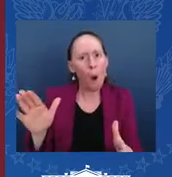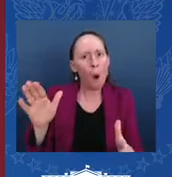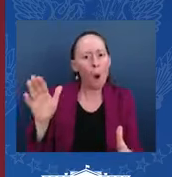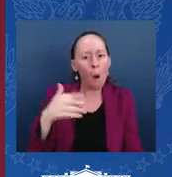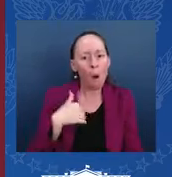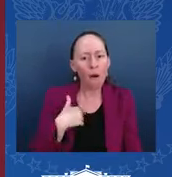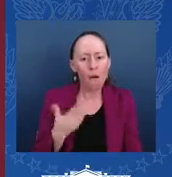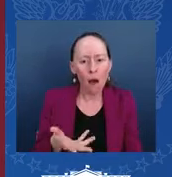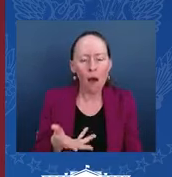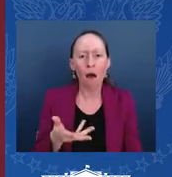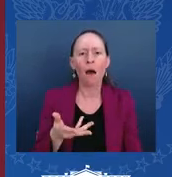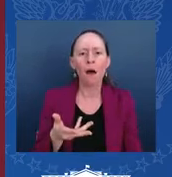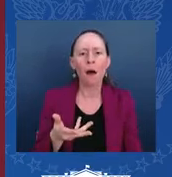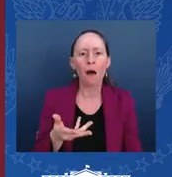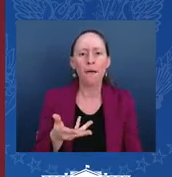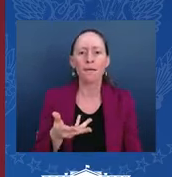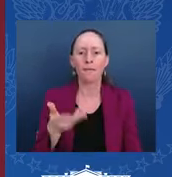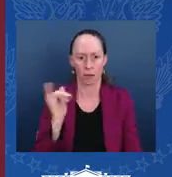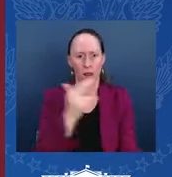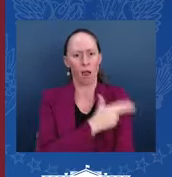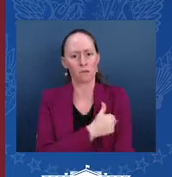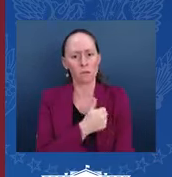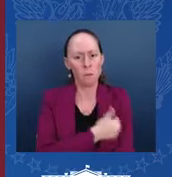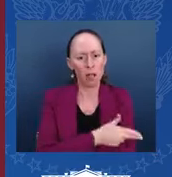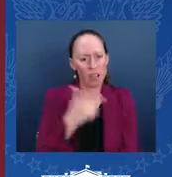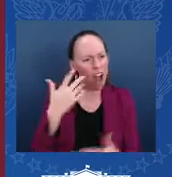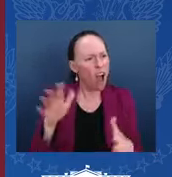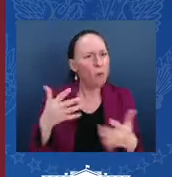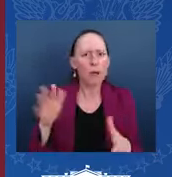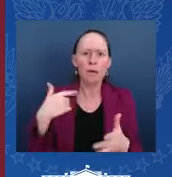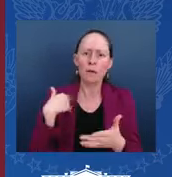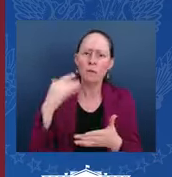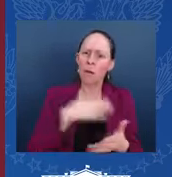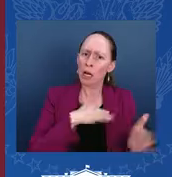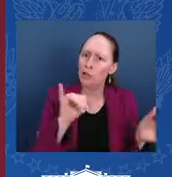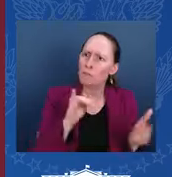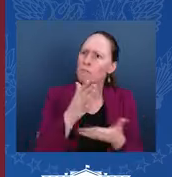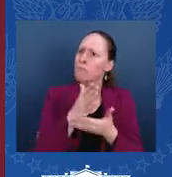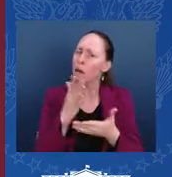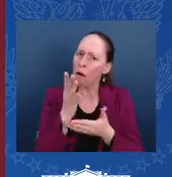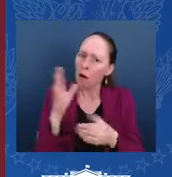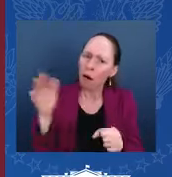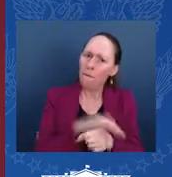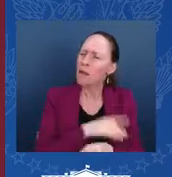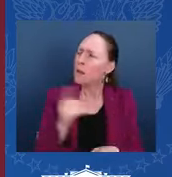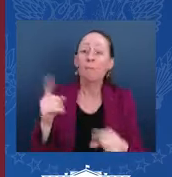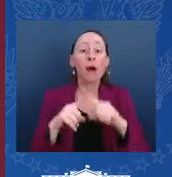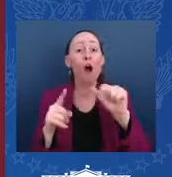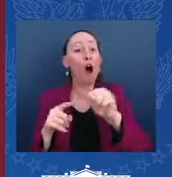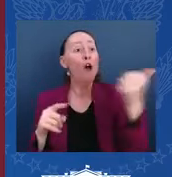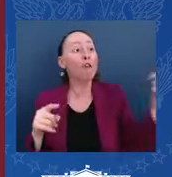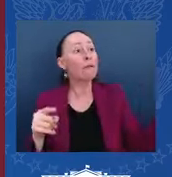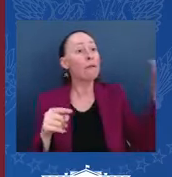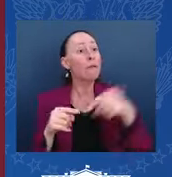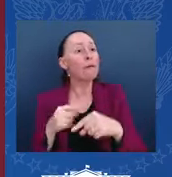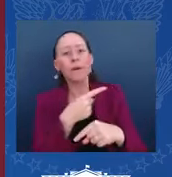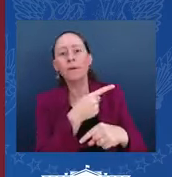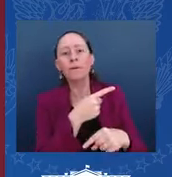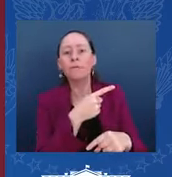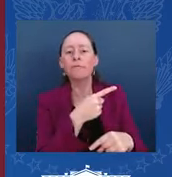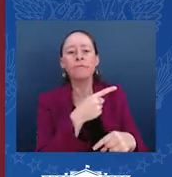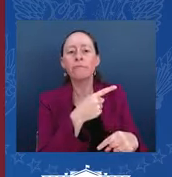in-network can't send you a bill for out-of-network doctors who you didn't choose and are not part of your, you never consulted